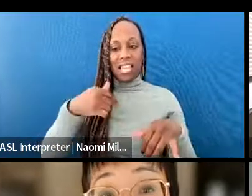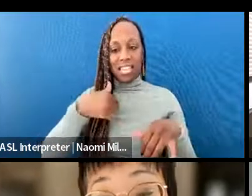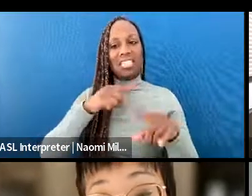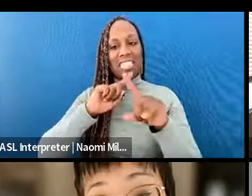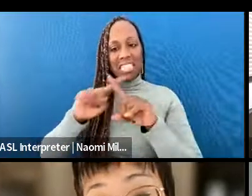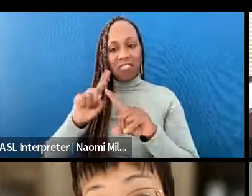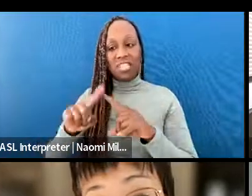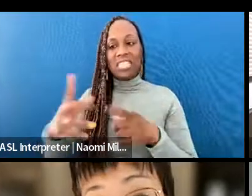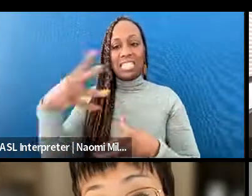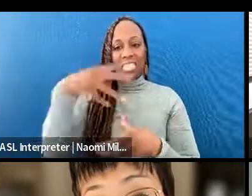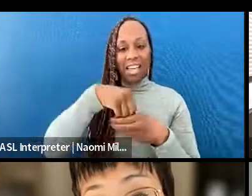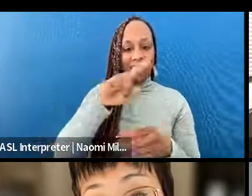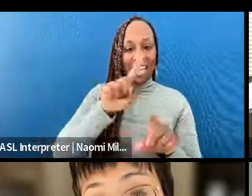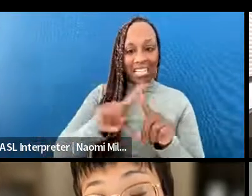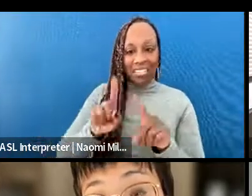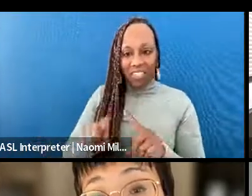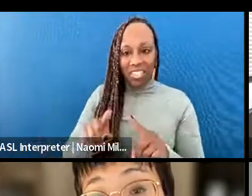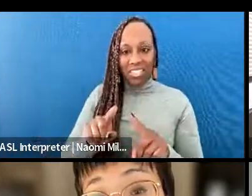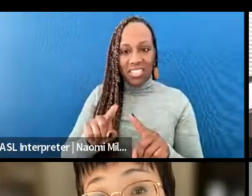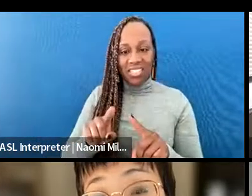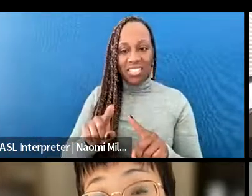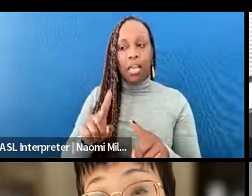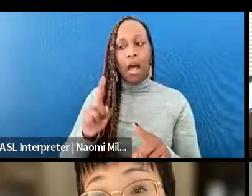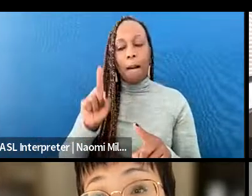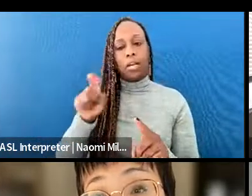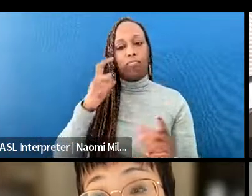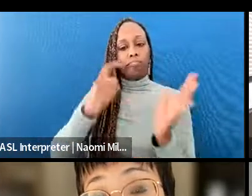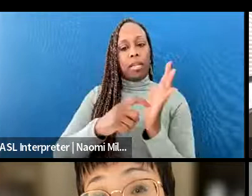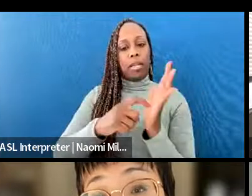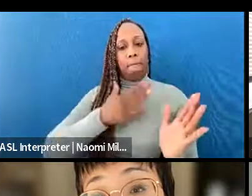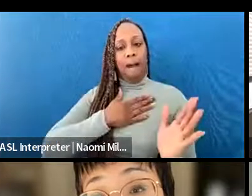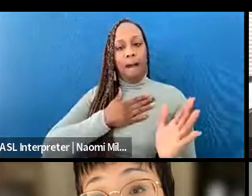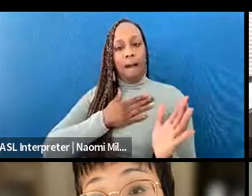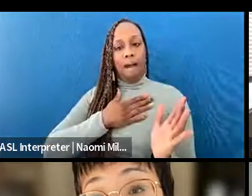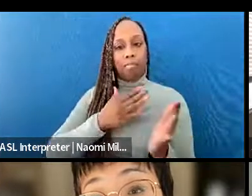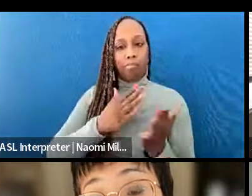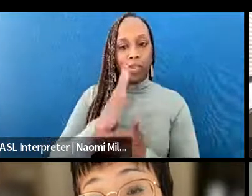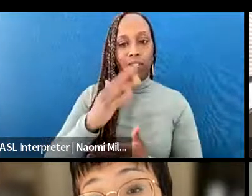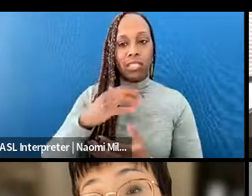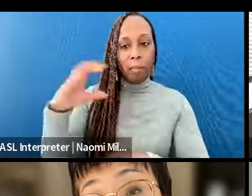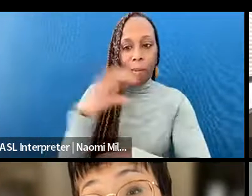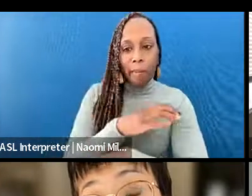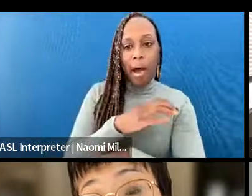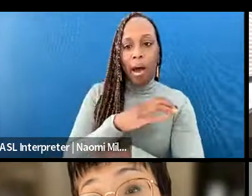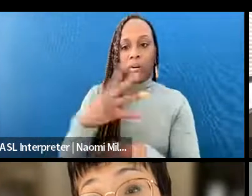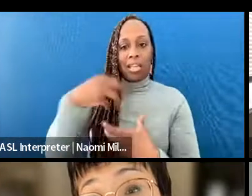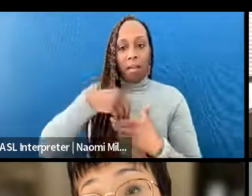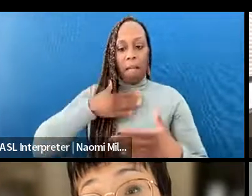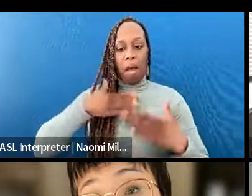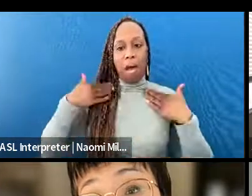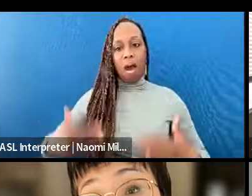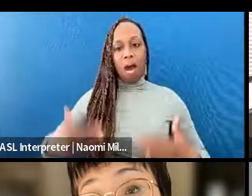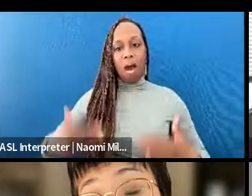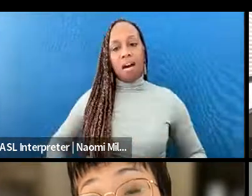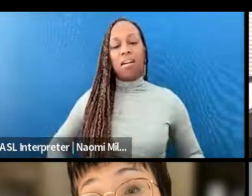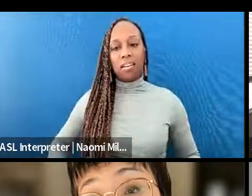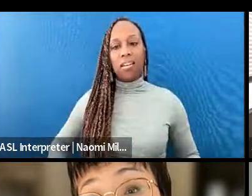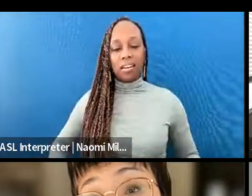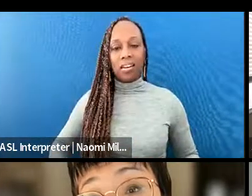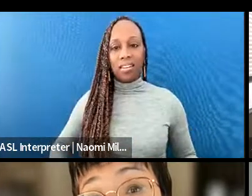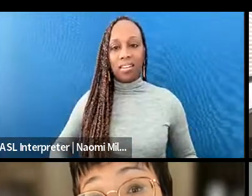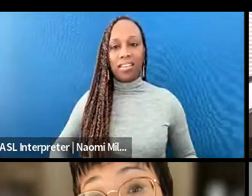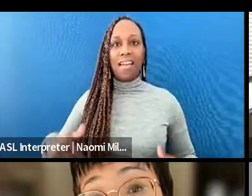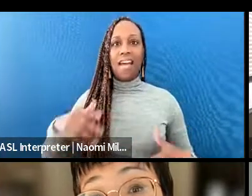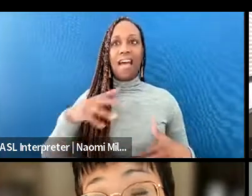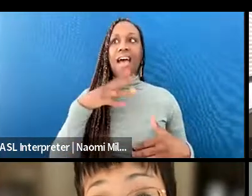have to recognize my own privilege and power as it is in my body, and